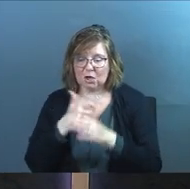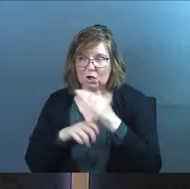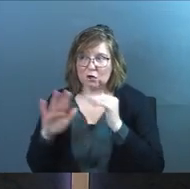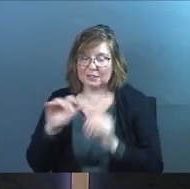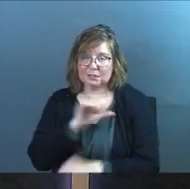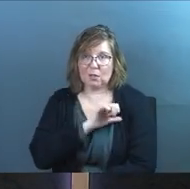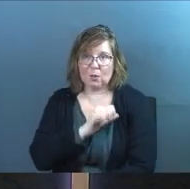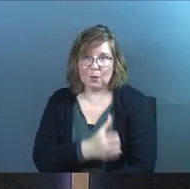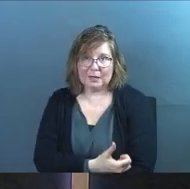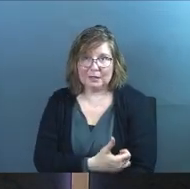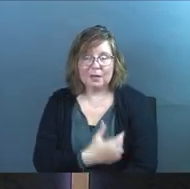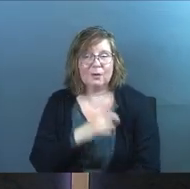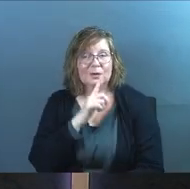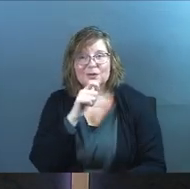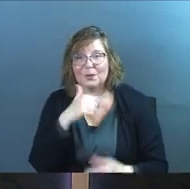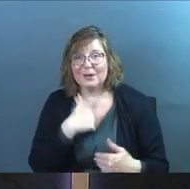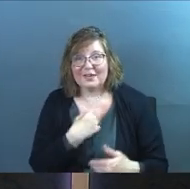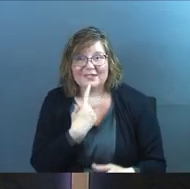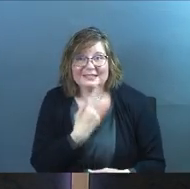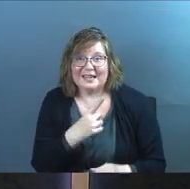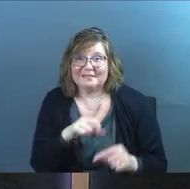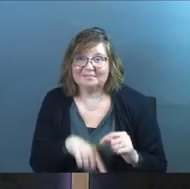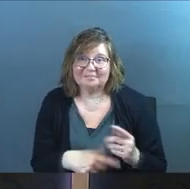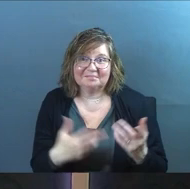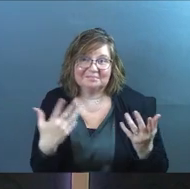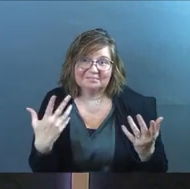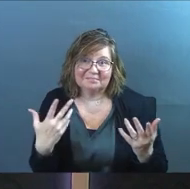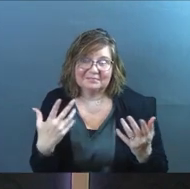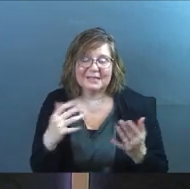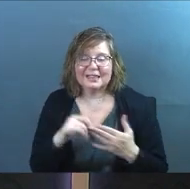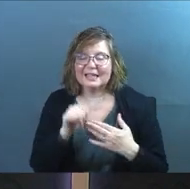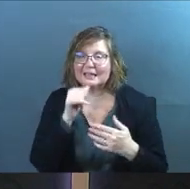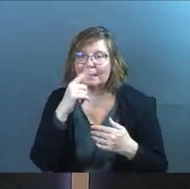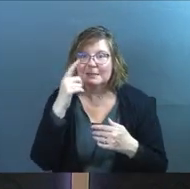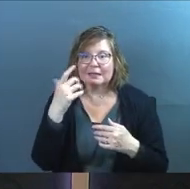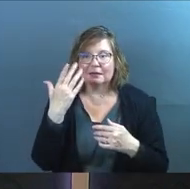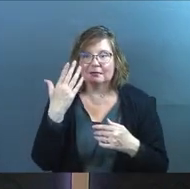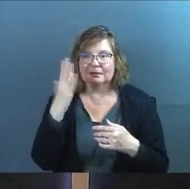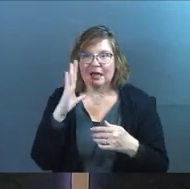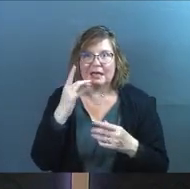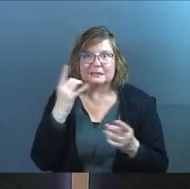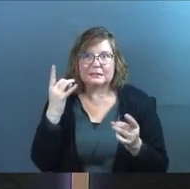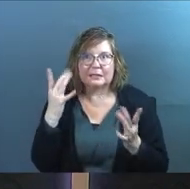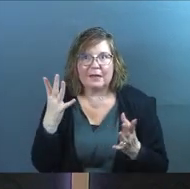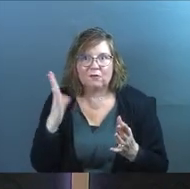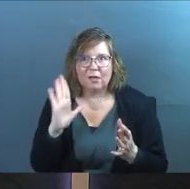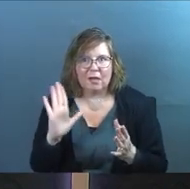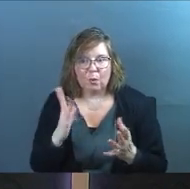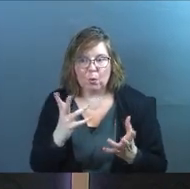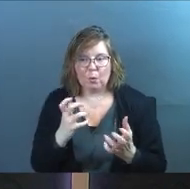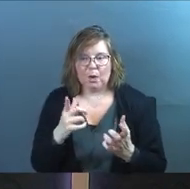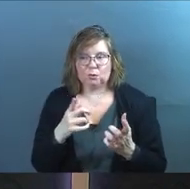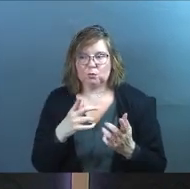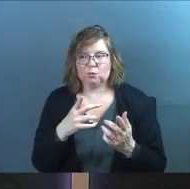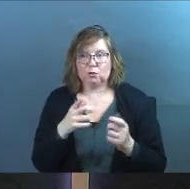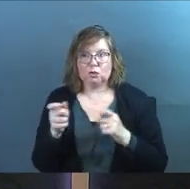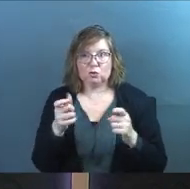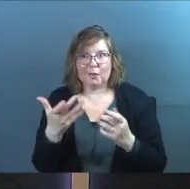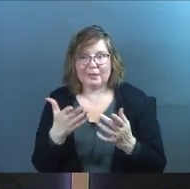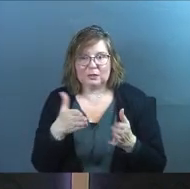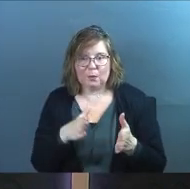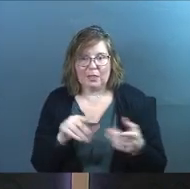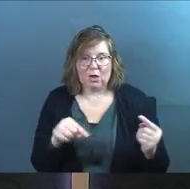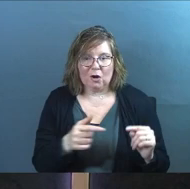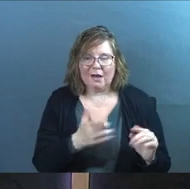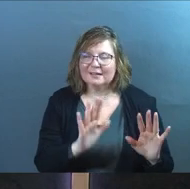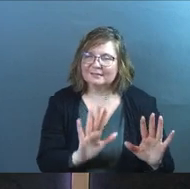his authority, and we really don't have a say in that. And that's not because God is a hateful God or a God who wants to control things in a